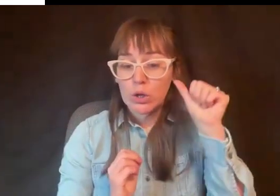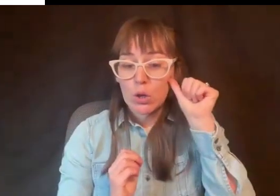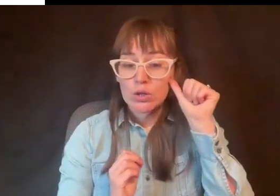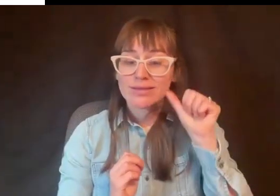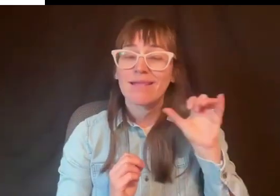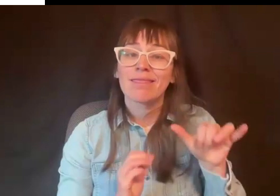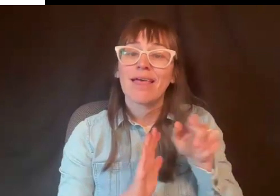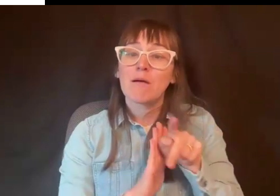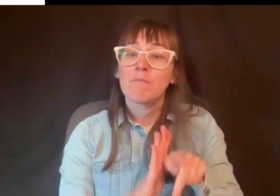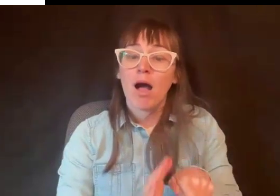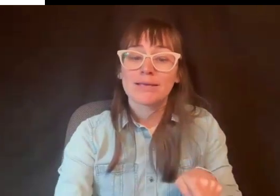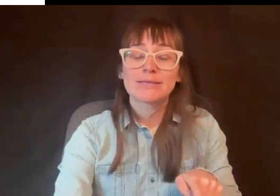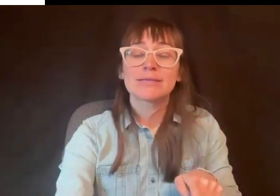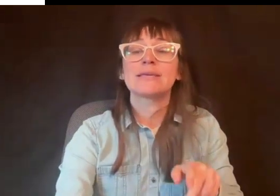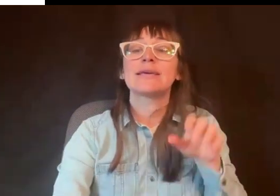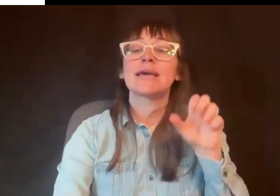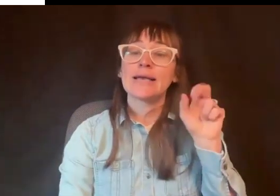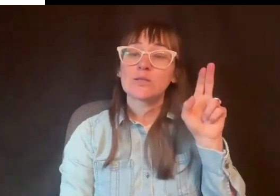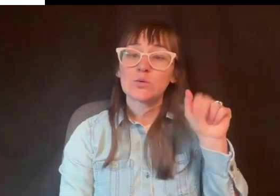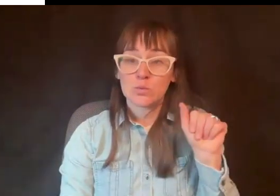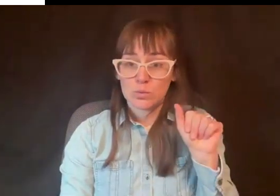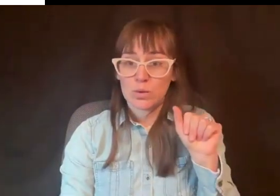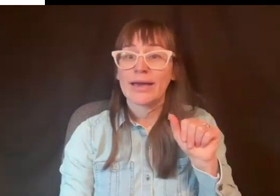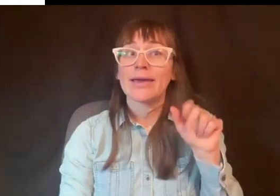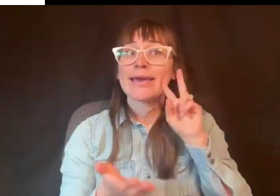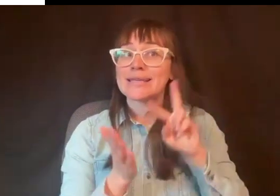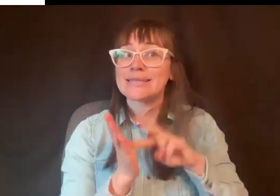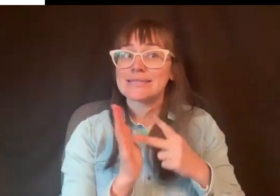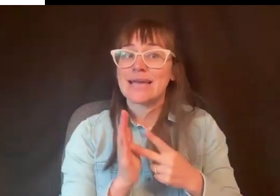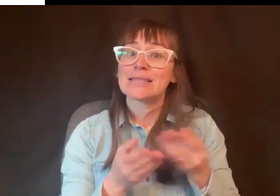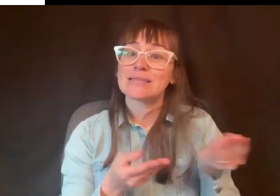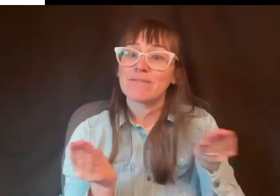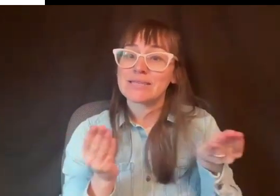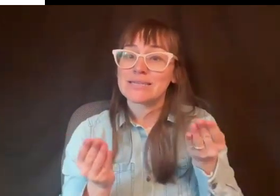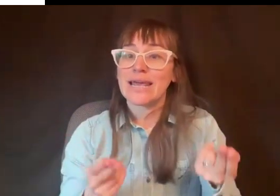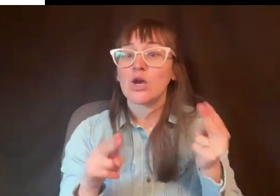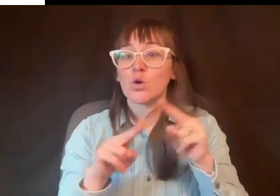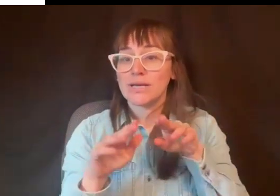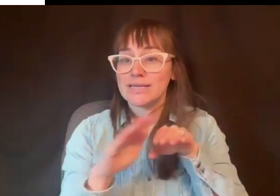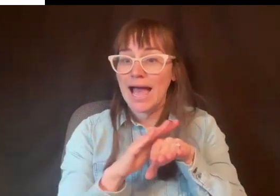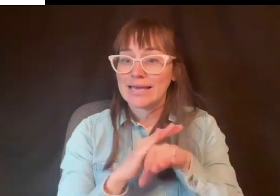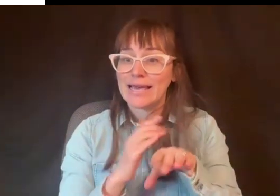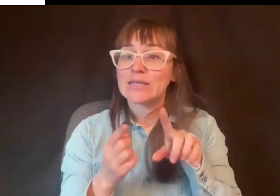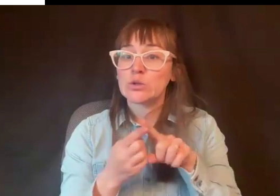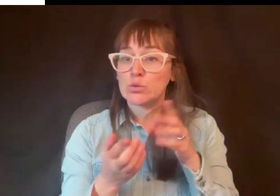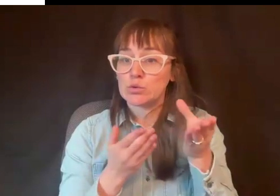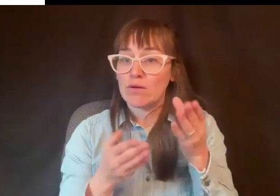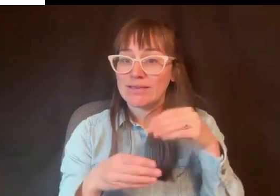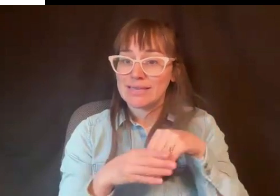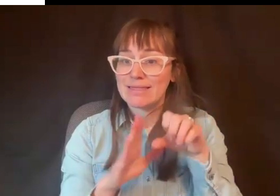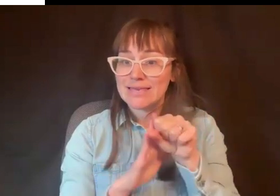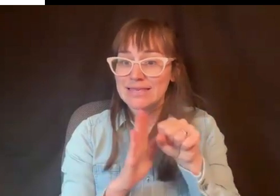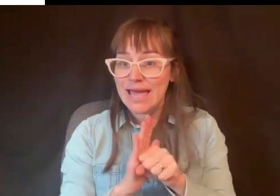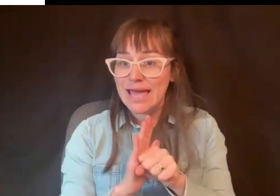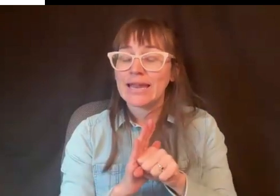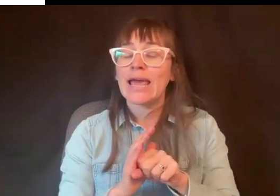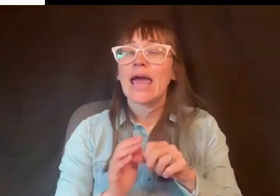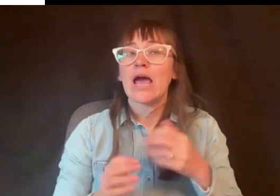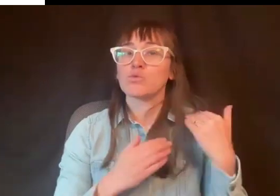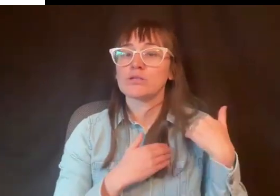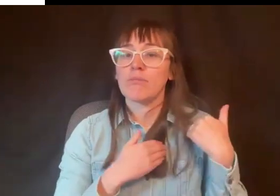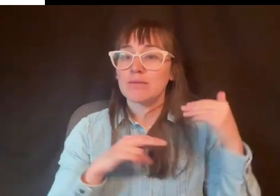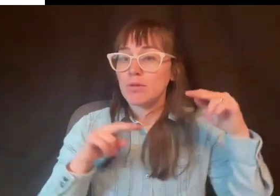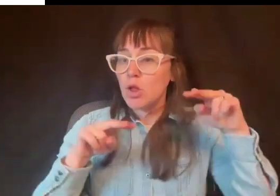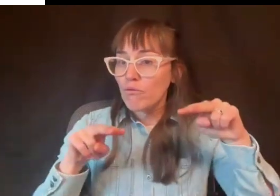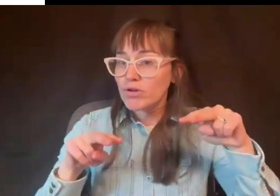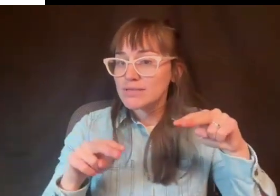policy, the SUA intends to facilitate increased access to aging services in our state while ensuring responsible oversight of federal funds and protecting